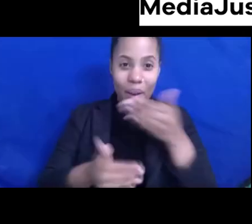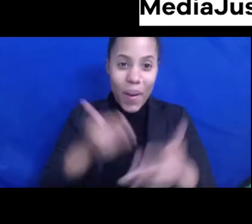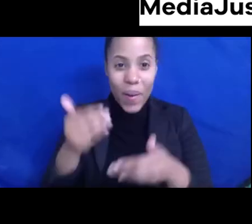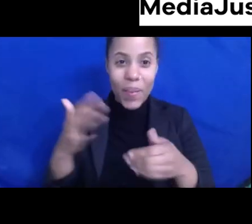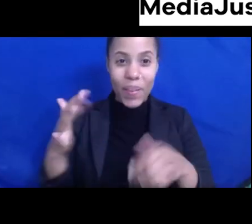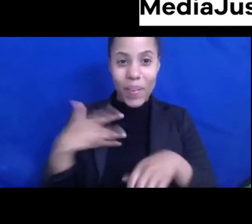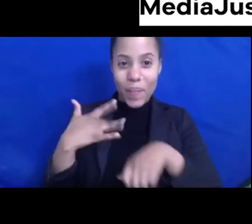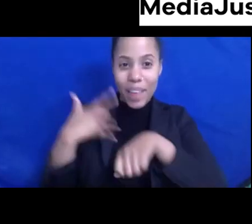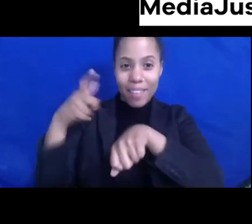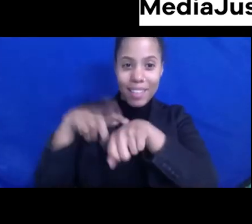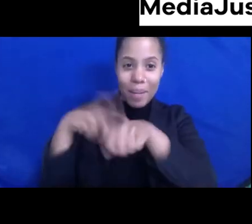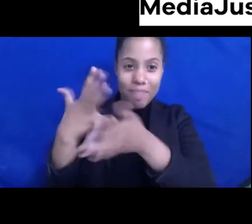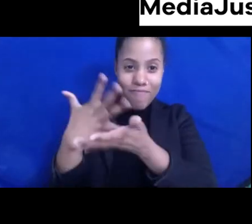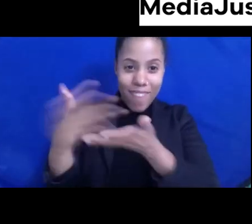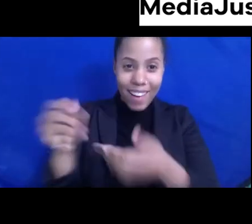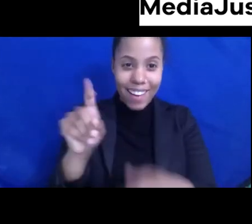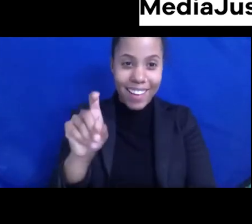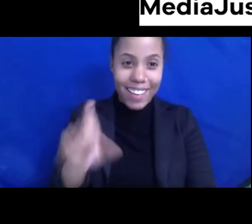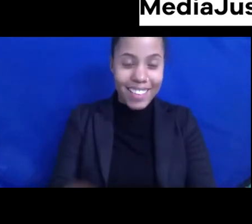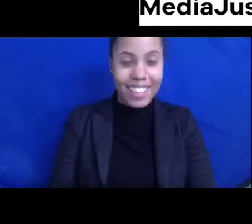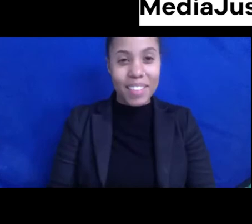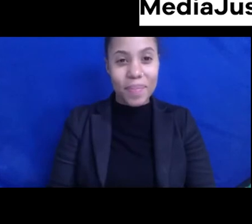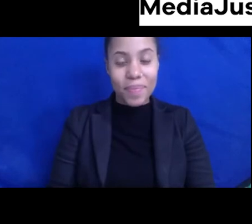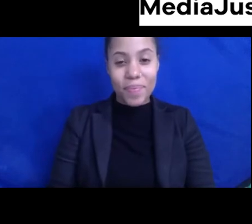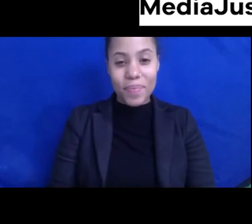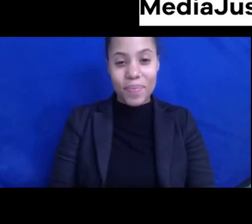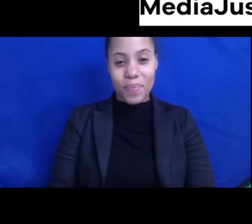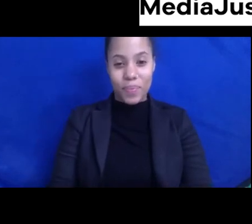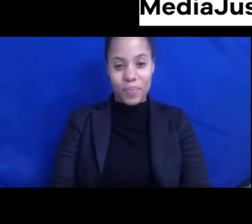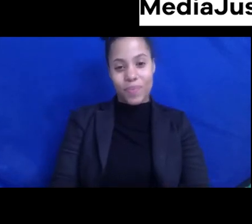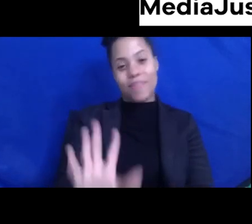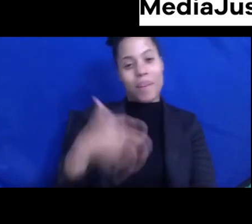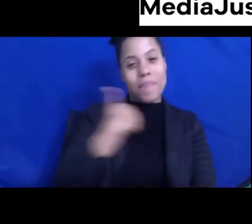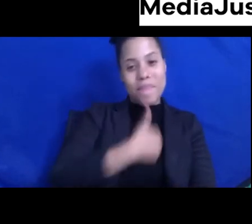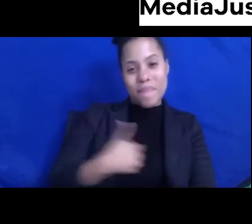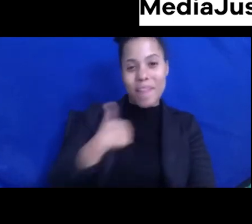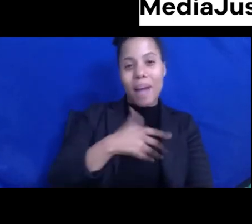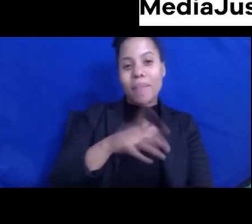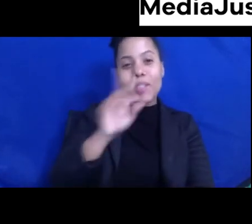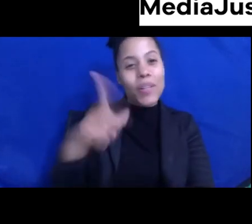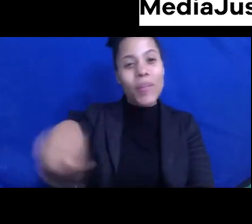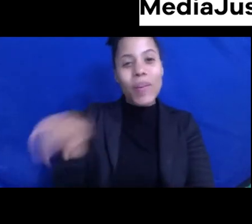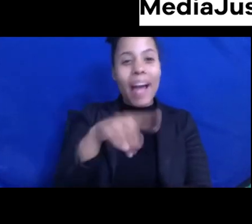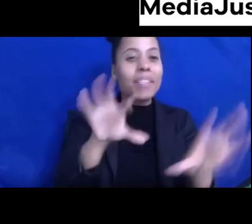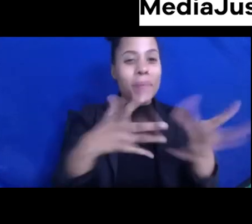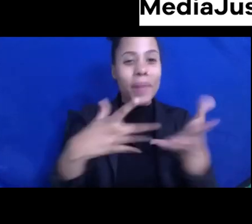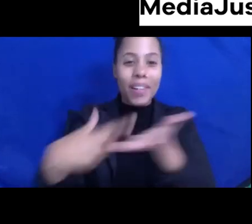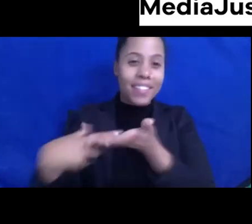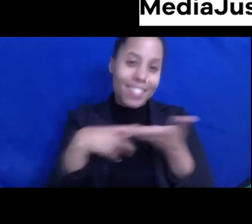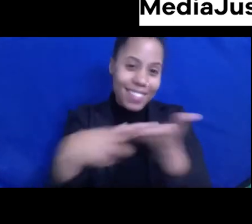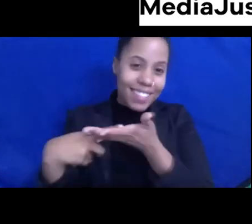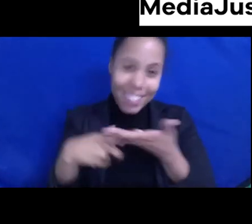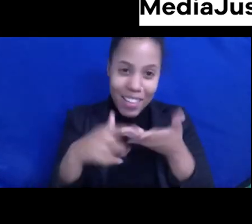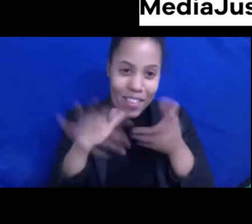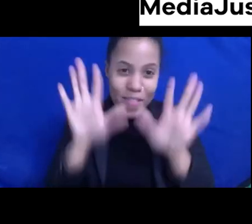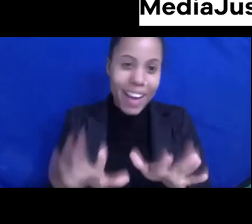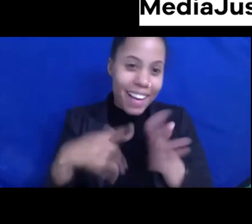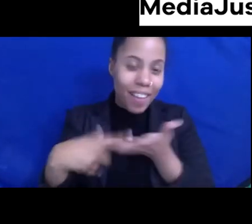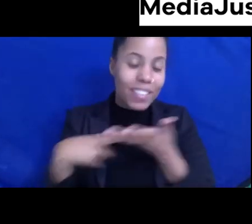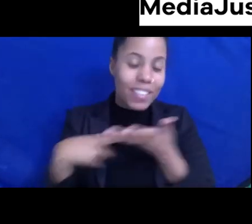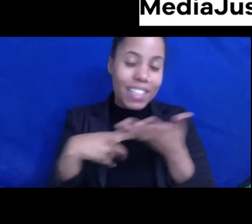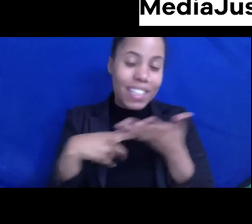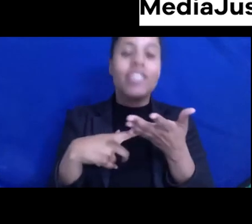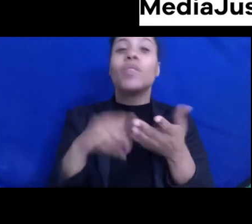apologies. I'm sure you were having great conversations. So hold on to all of the thinking